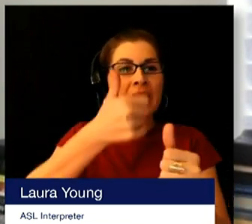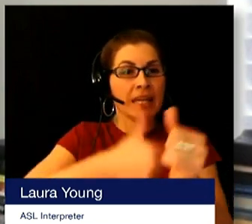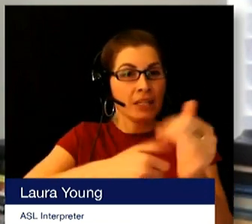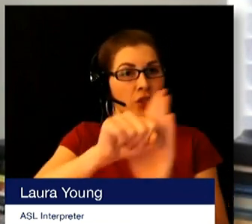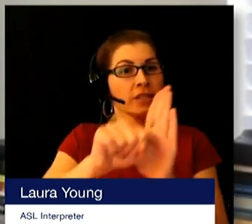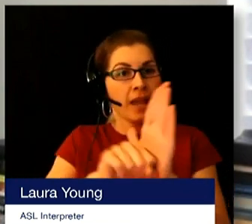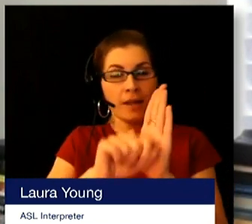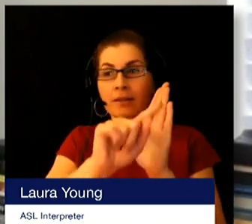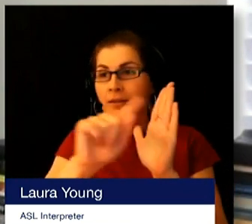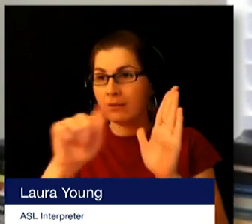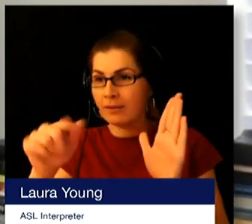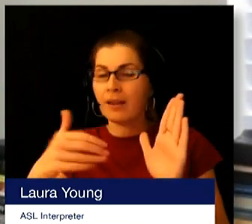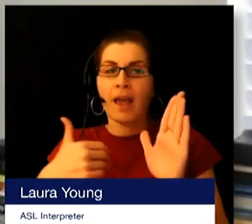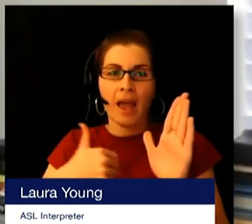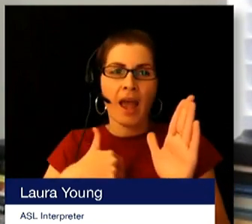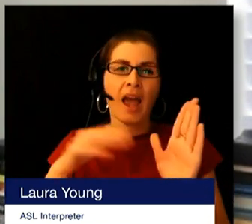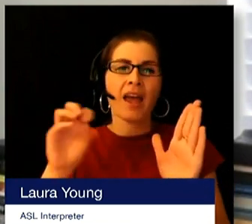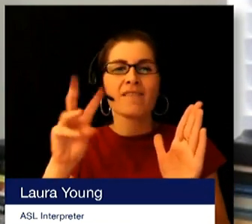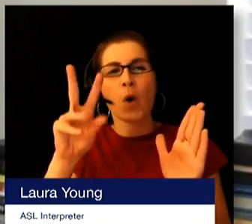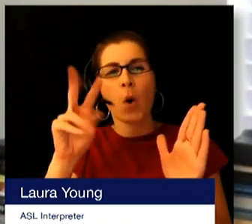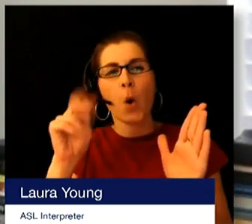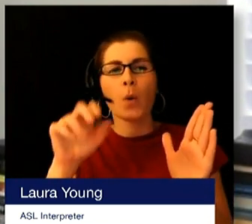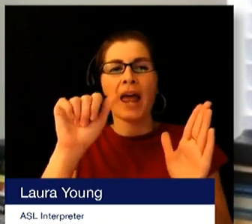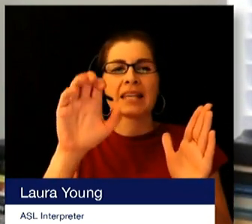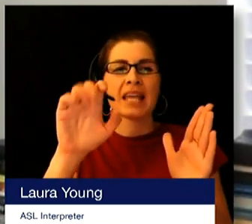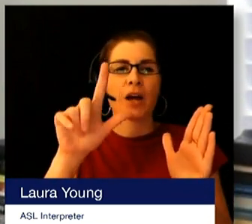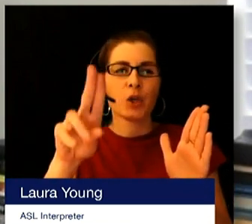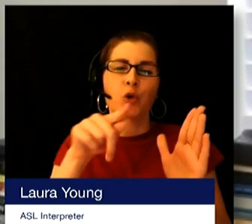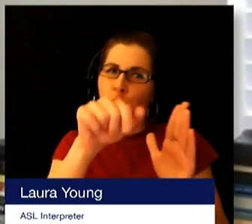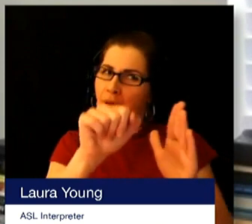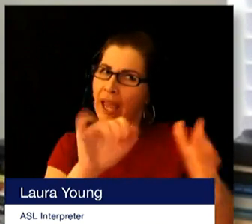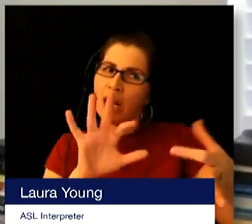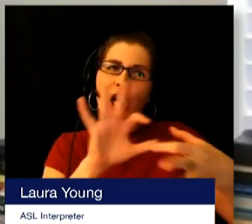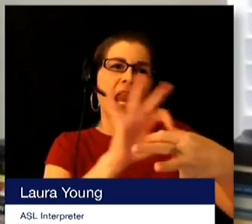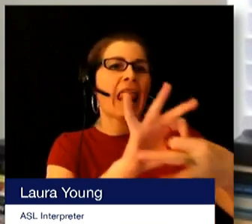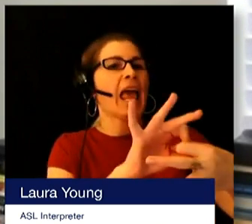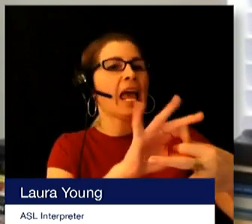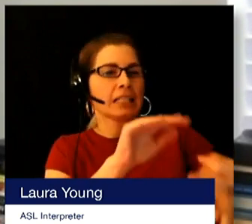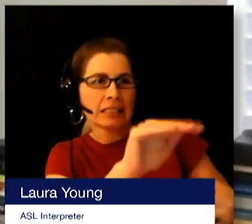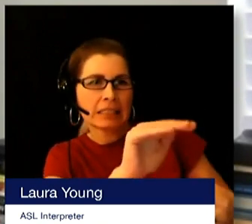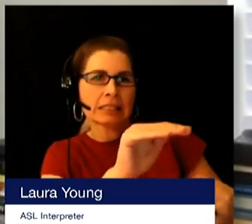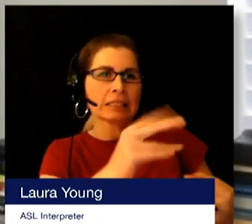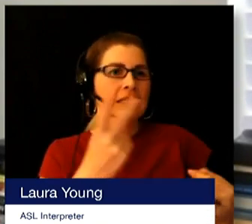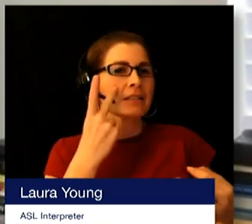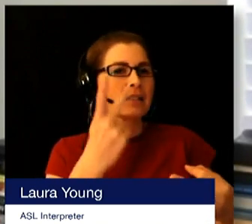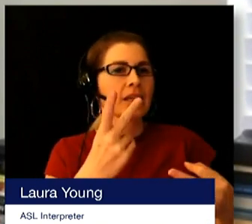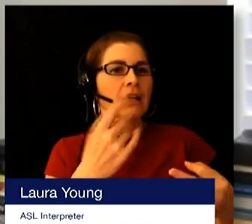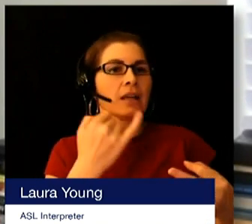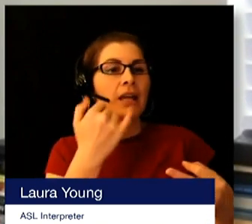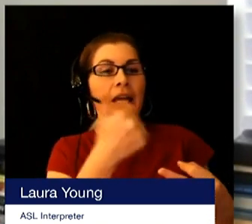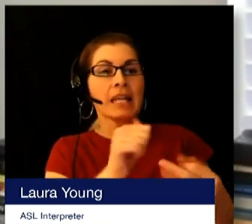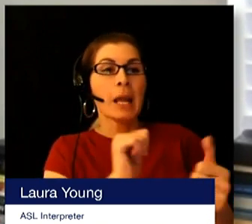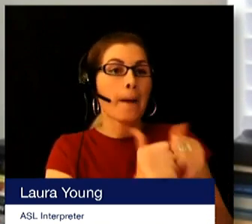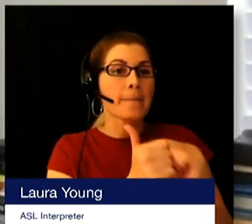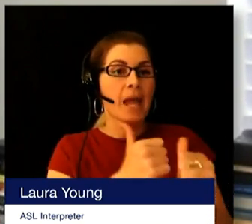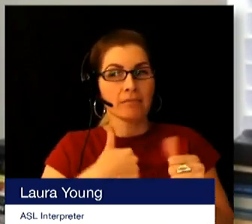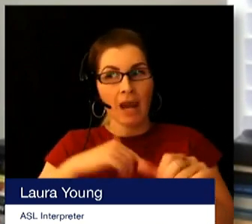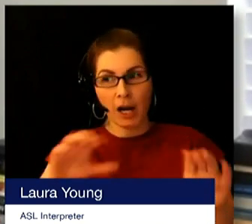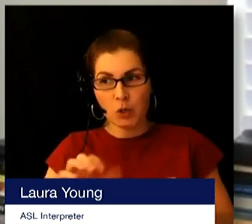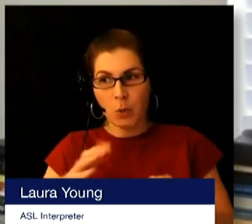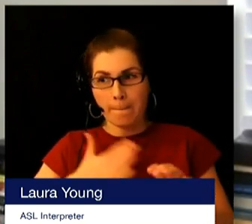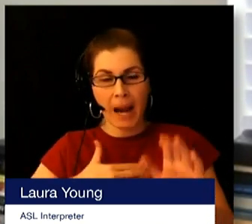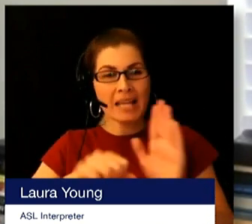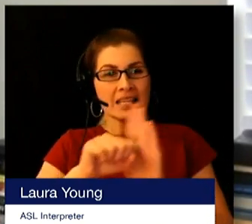own branch of the ACLU that you can hook up with and see what campaigns you can do in your own state, whether your